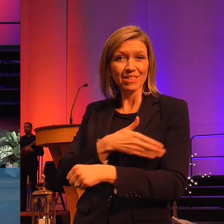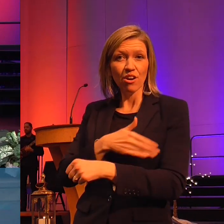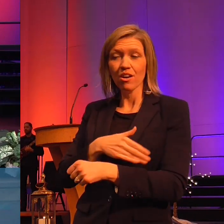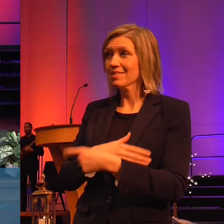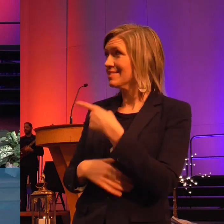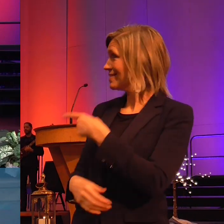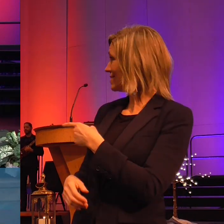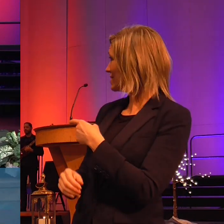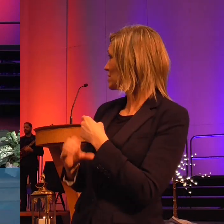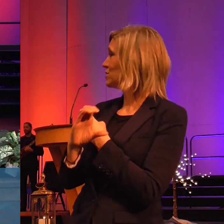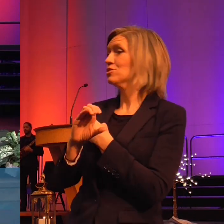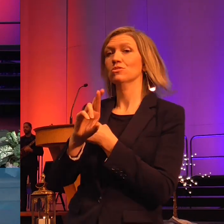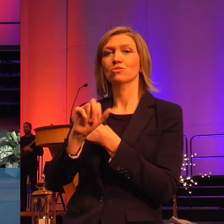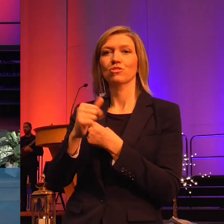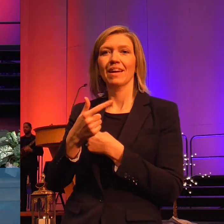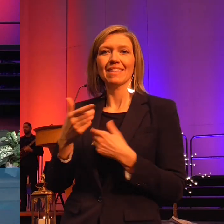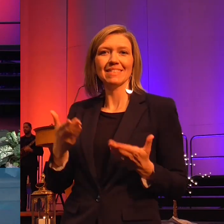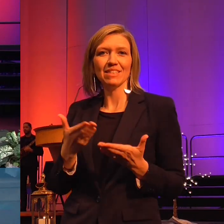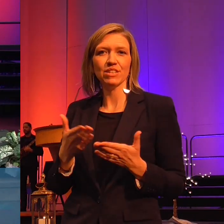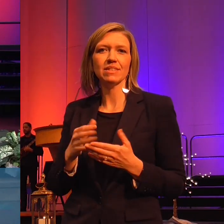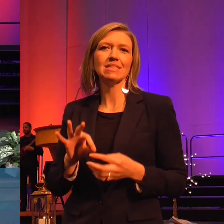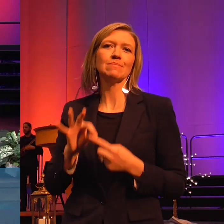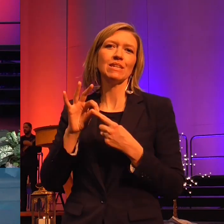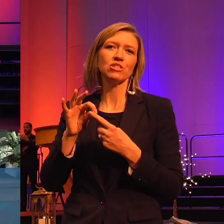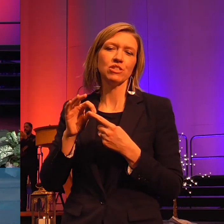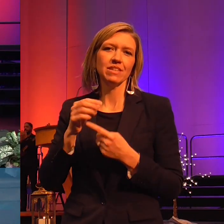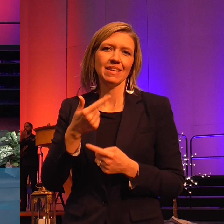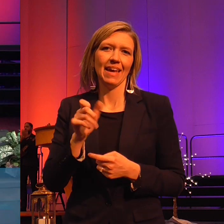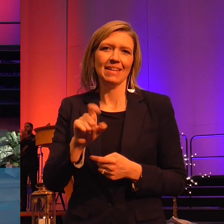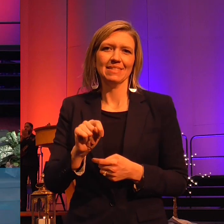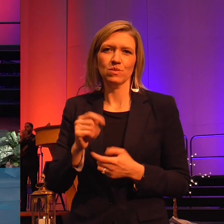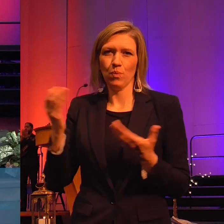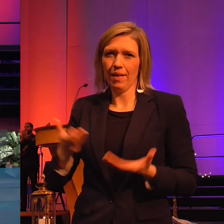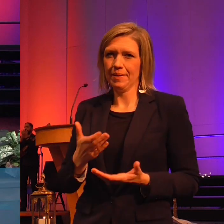a special guest of ours. Welcome, Craig. Glad to have you here.